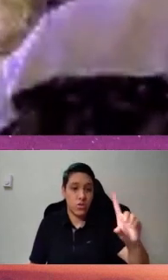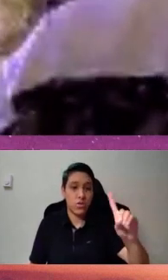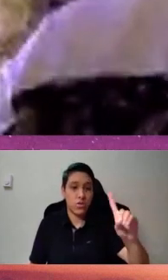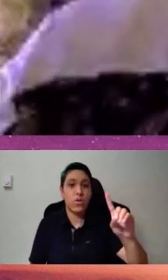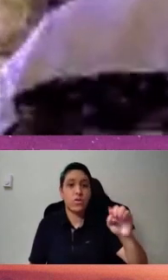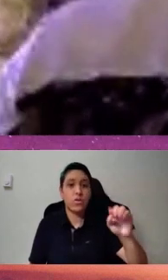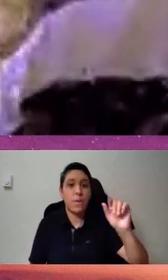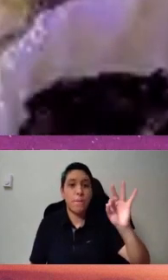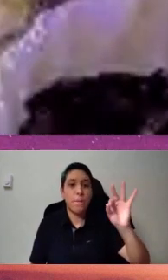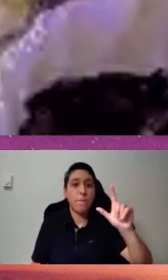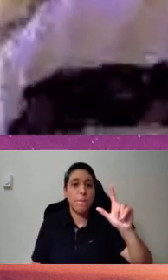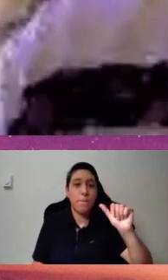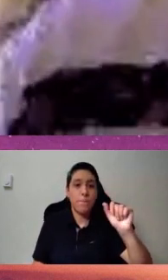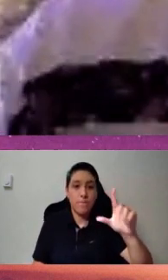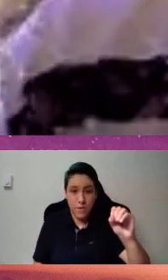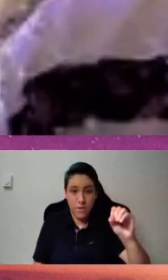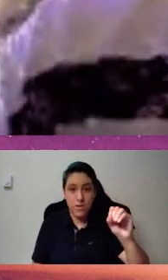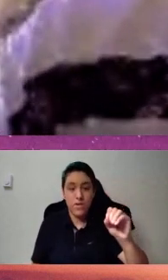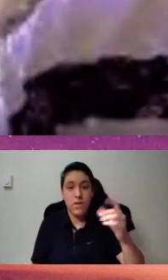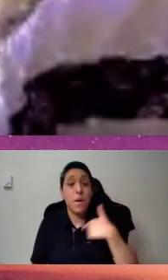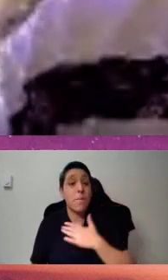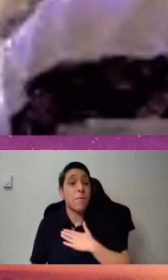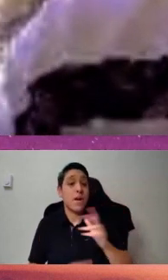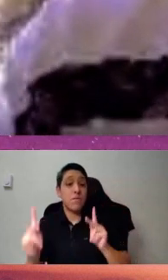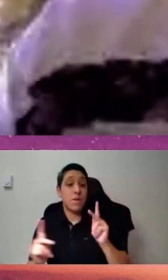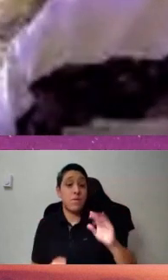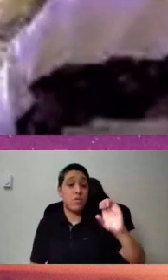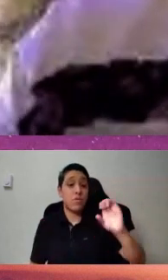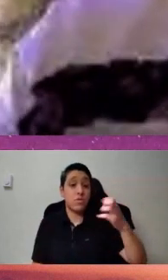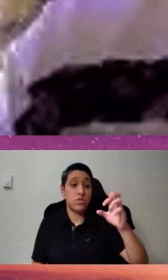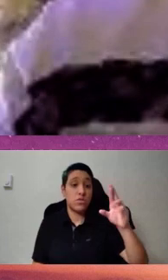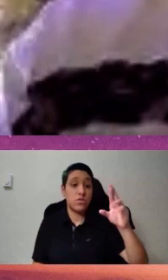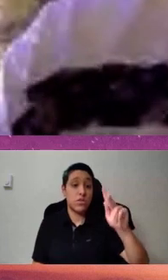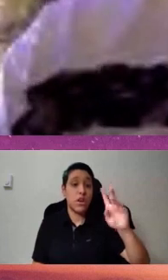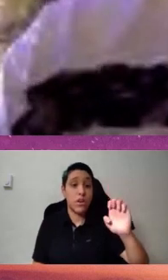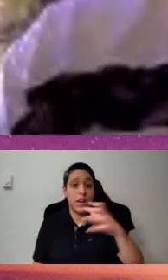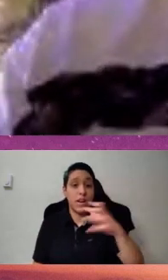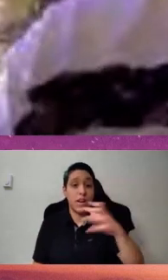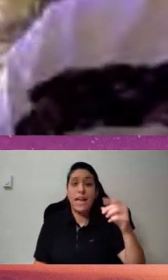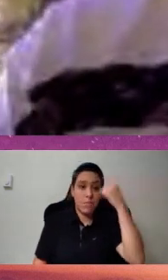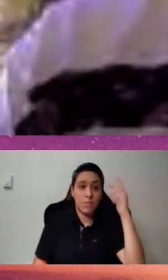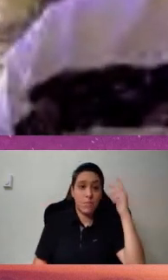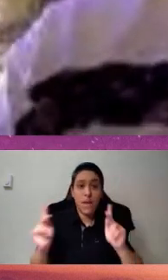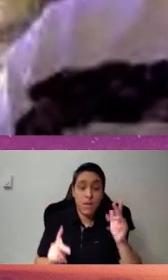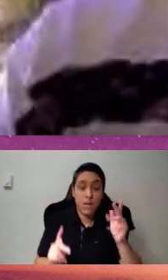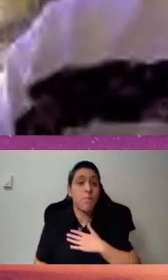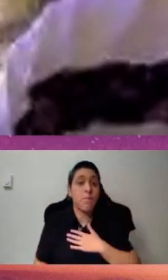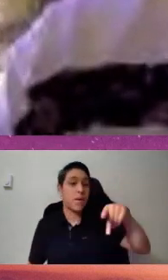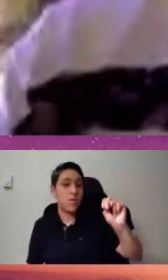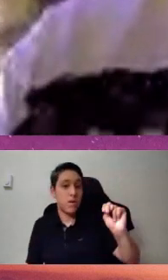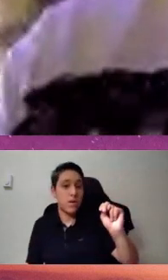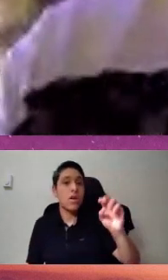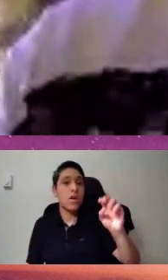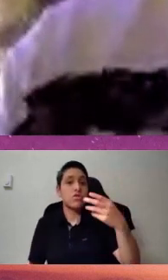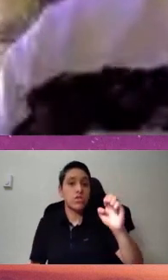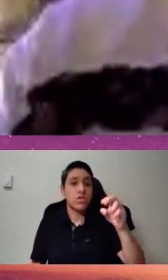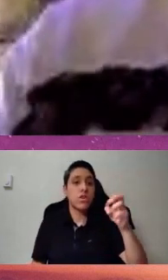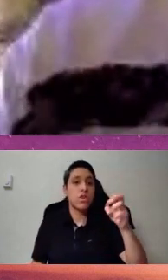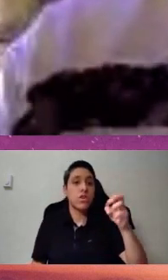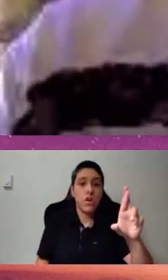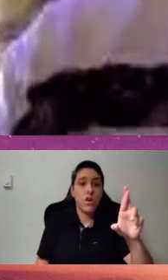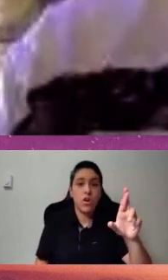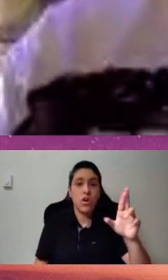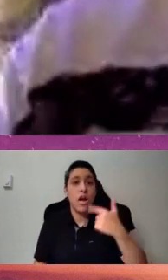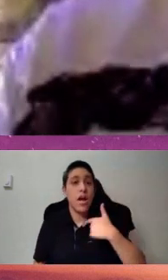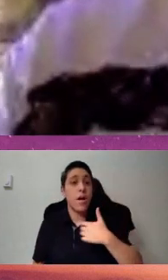Choctaw, Cherokee, and Black folks. I come from a descendants of